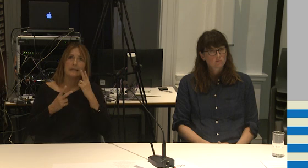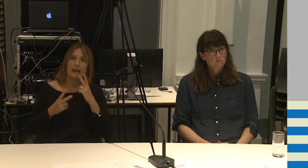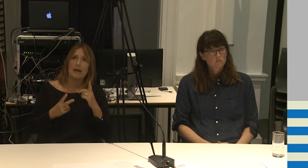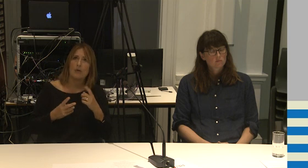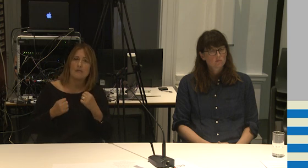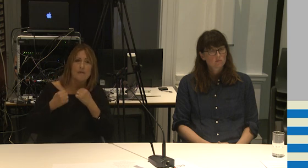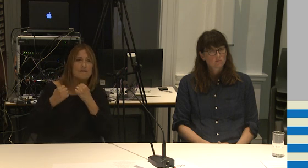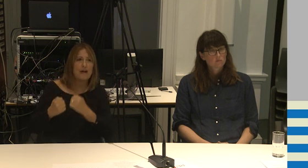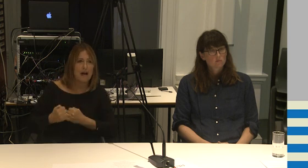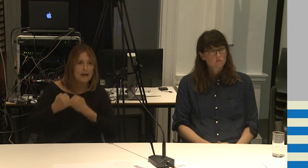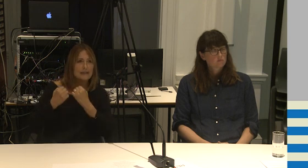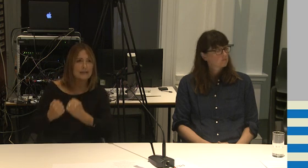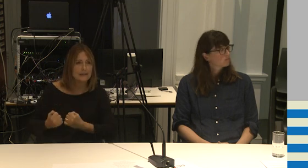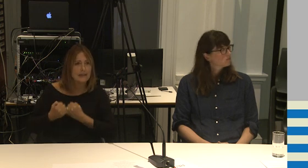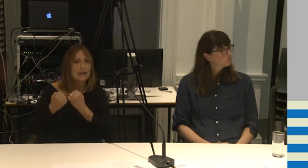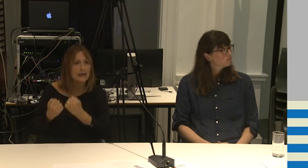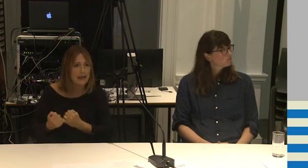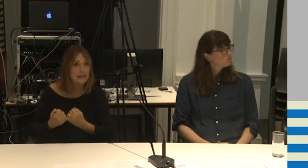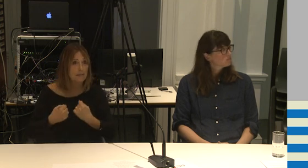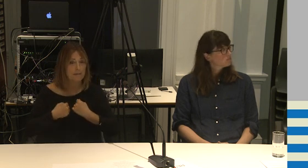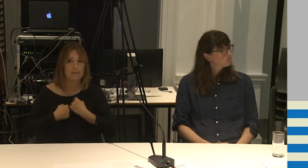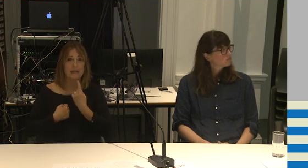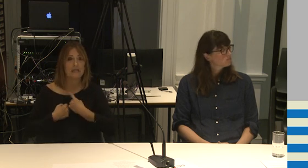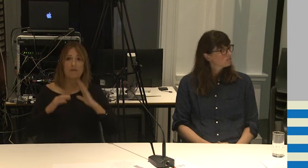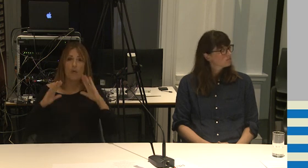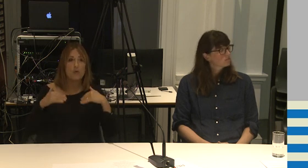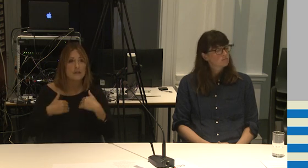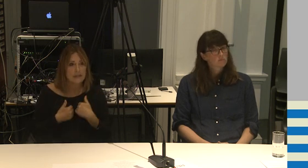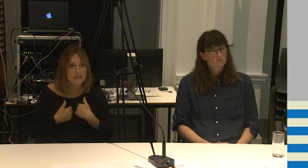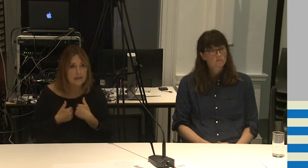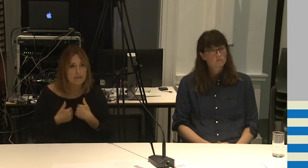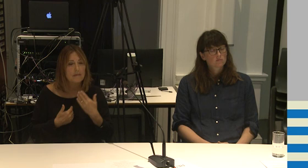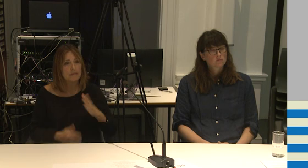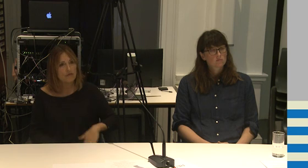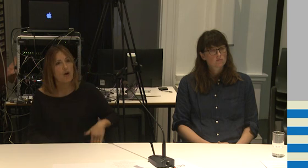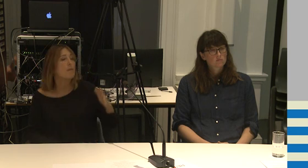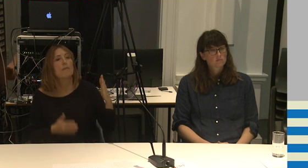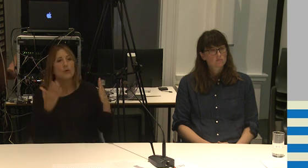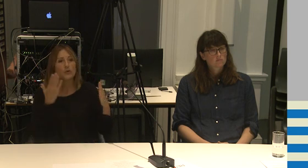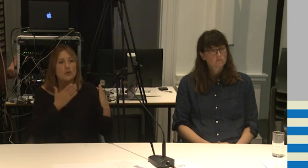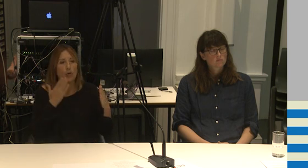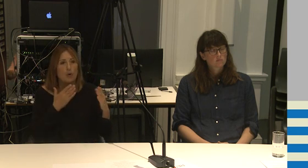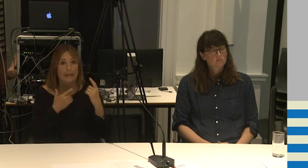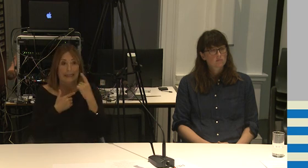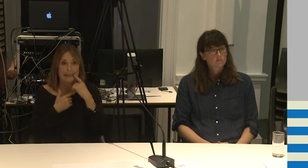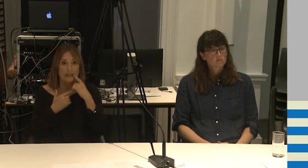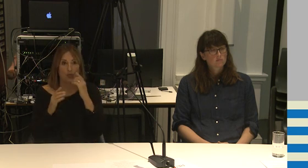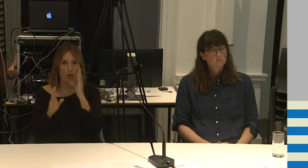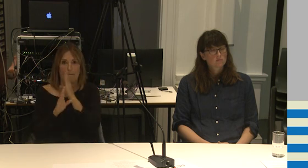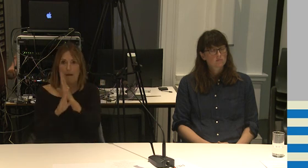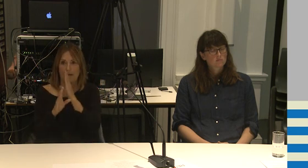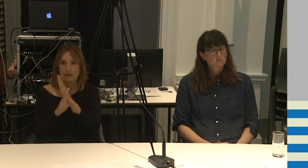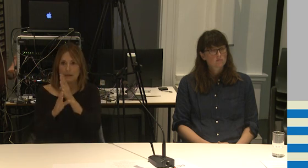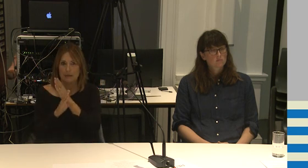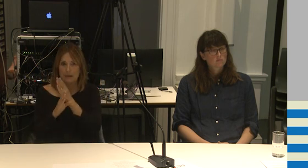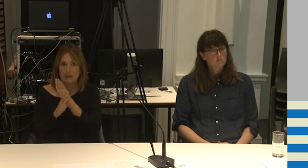against it. So I've got autism, and all the way through school, it's been easier to mask that and